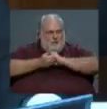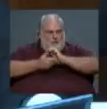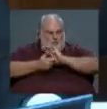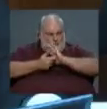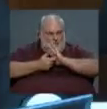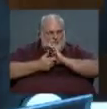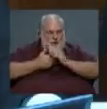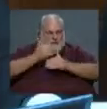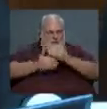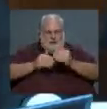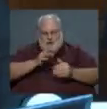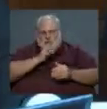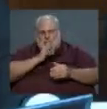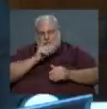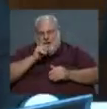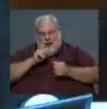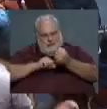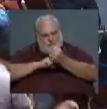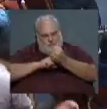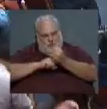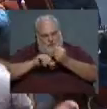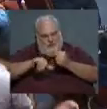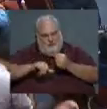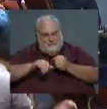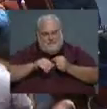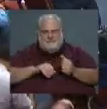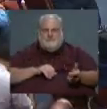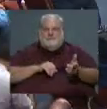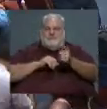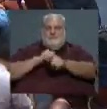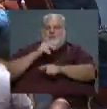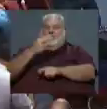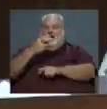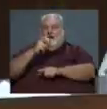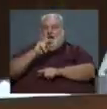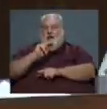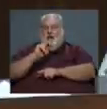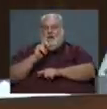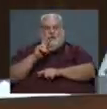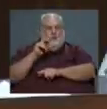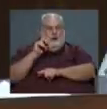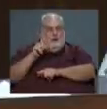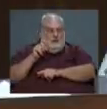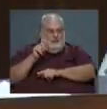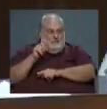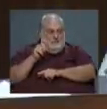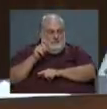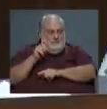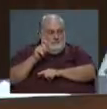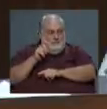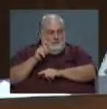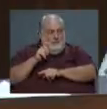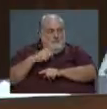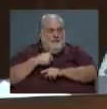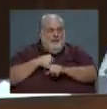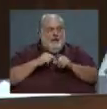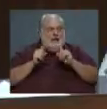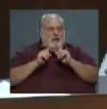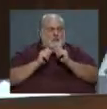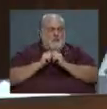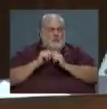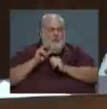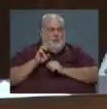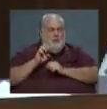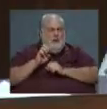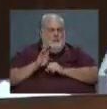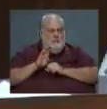the partnership process that you're talking about. Director Hendricks, you're recognized, please. On that conversation with Director Webb and you,